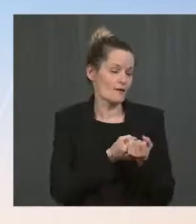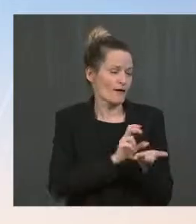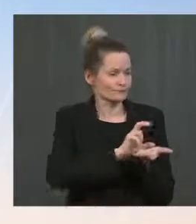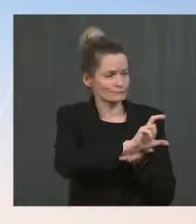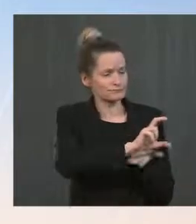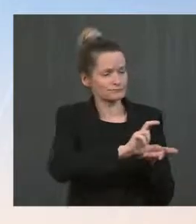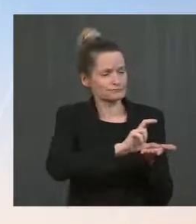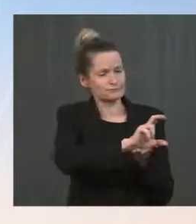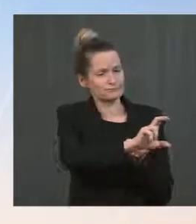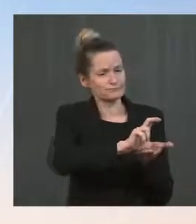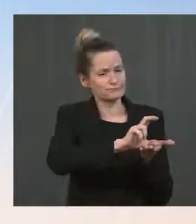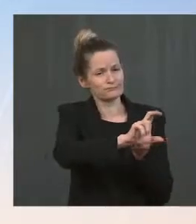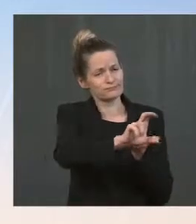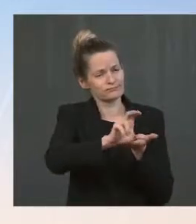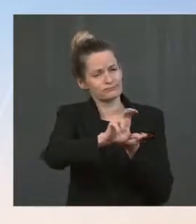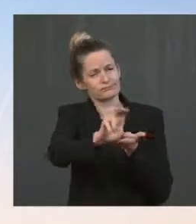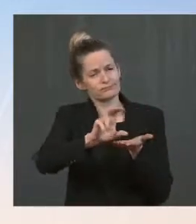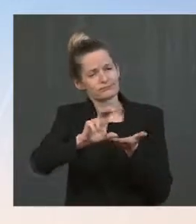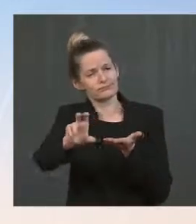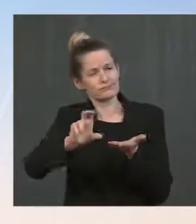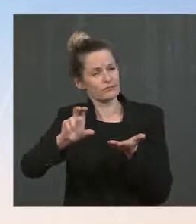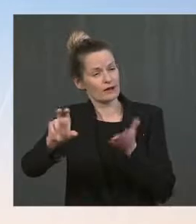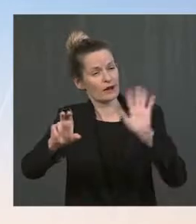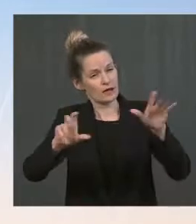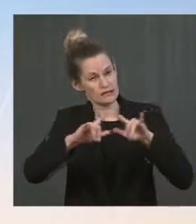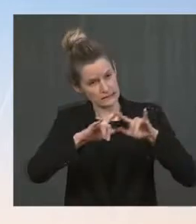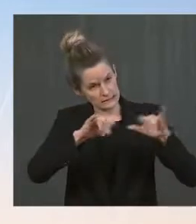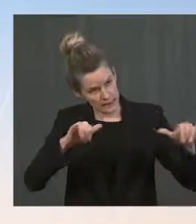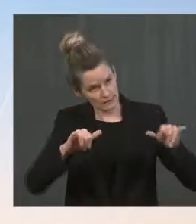pandemic. But at the same time, going back